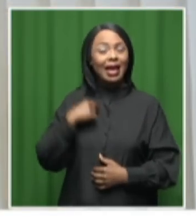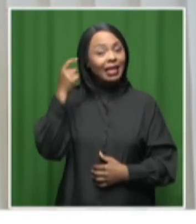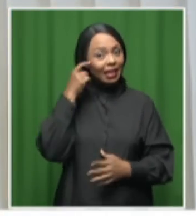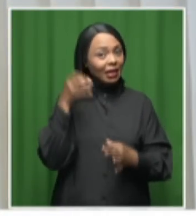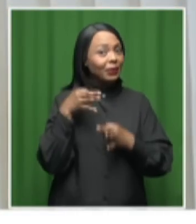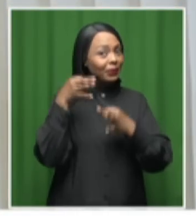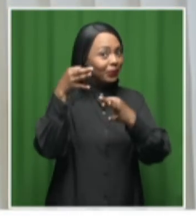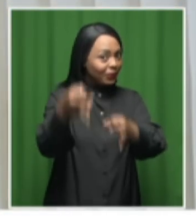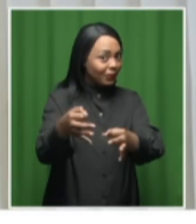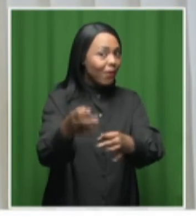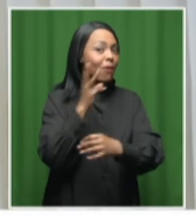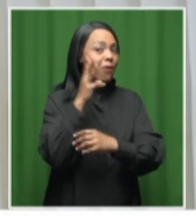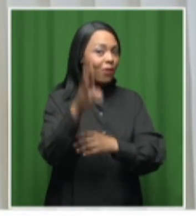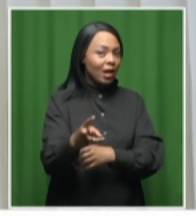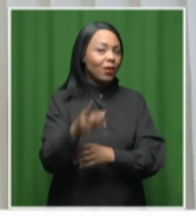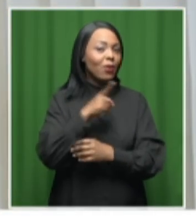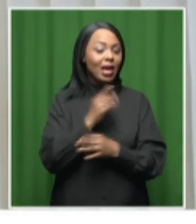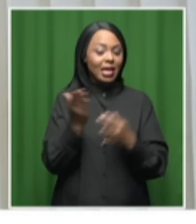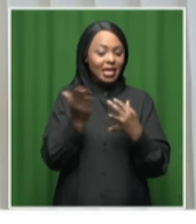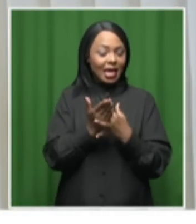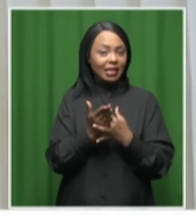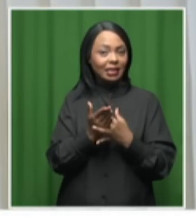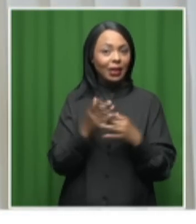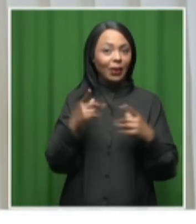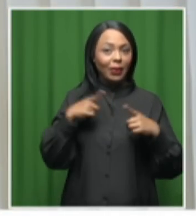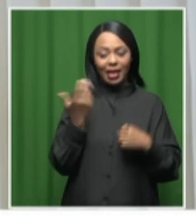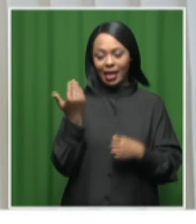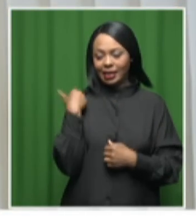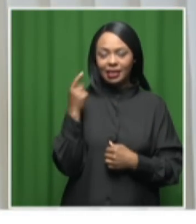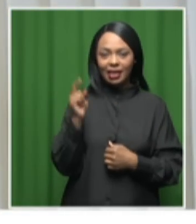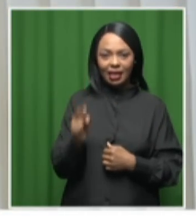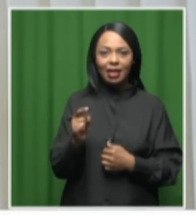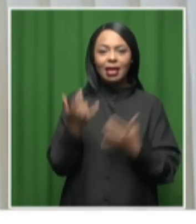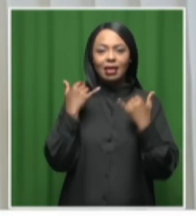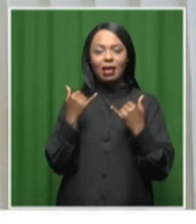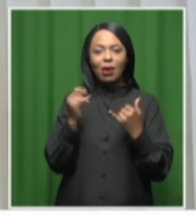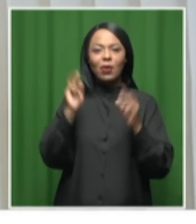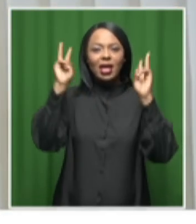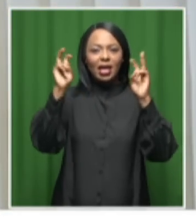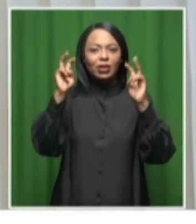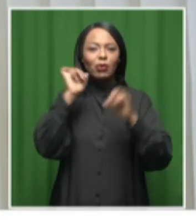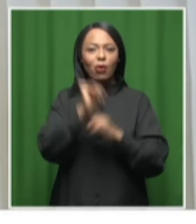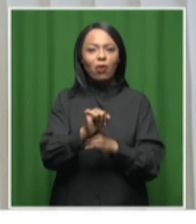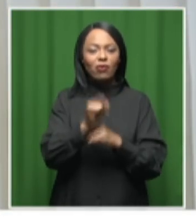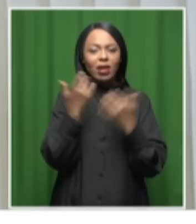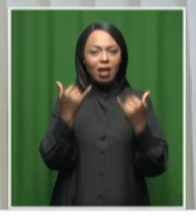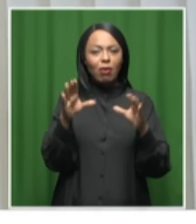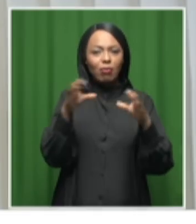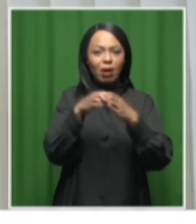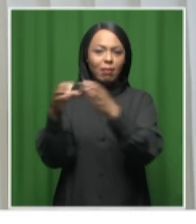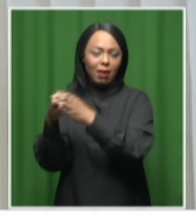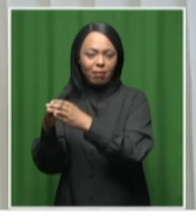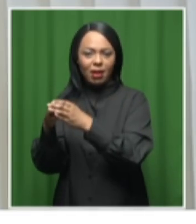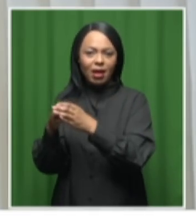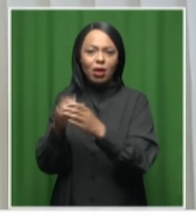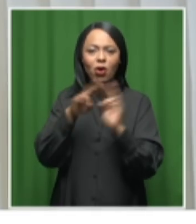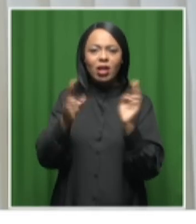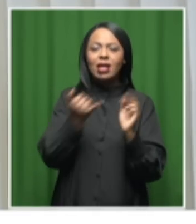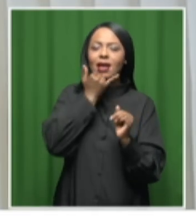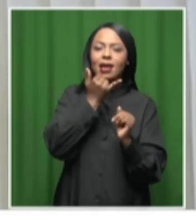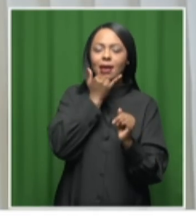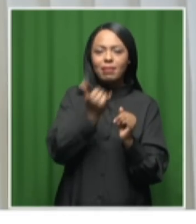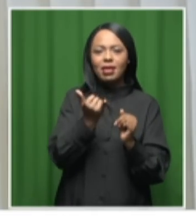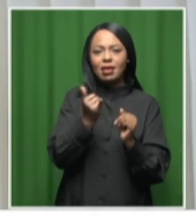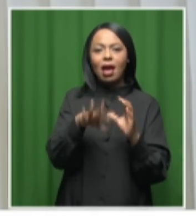with all these, the cases which are taking place yesterday. We are still at the provincial division. So if there are any of the parties which are not going to be happy with the